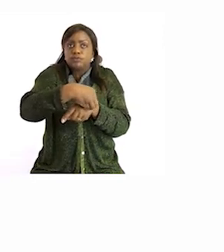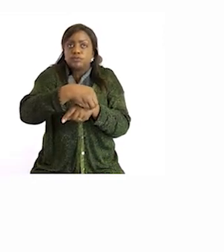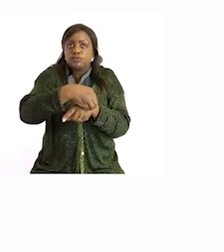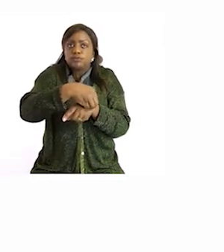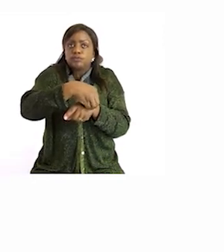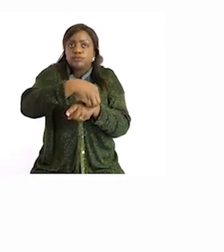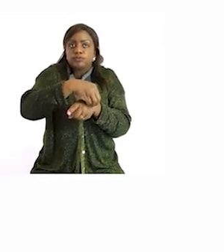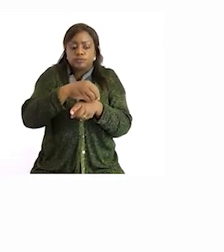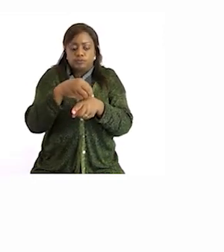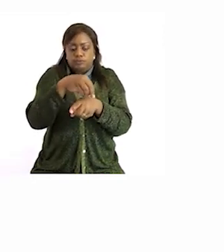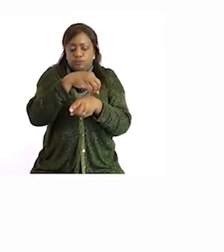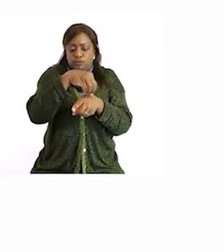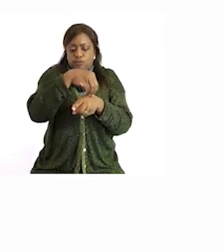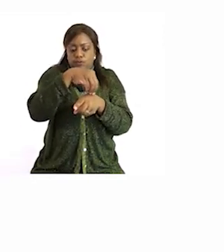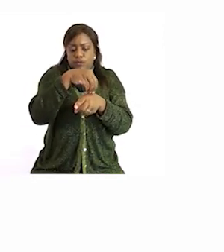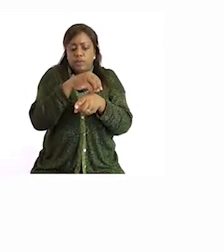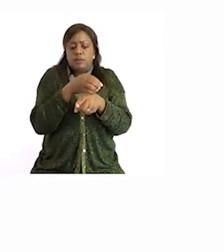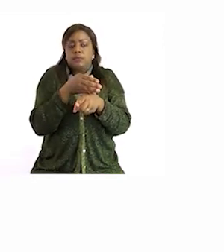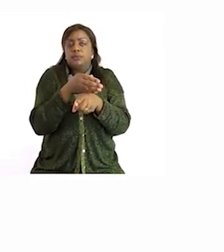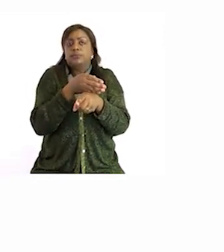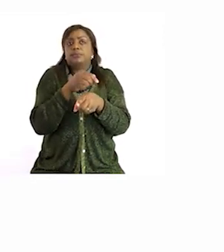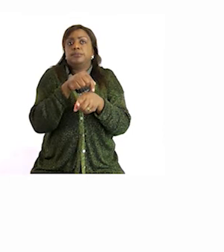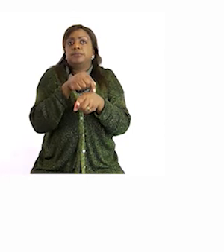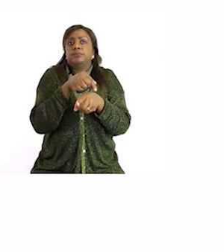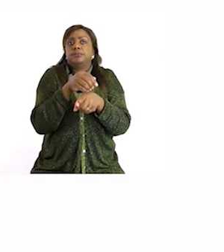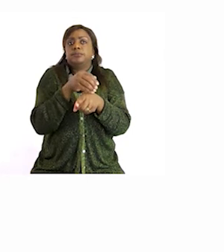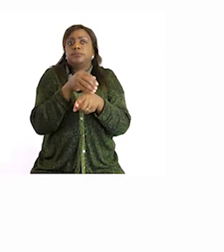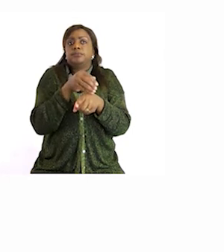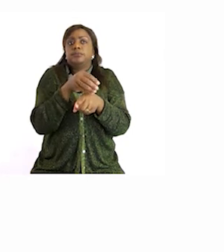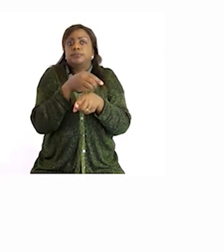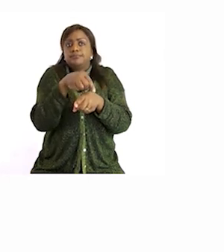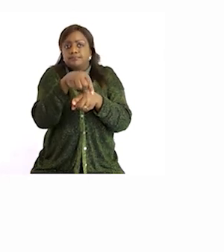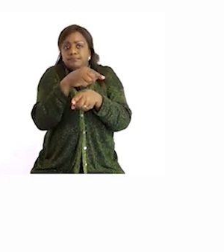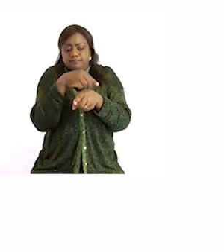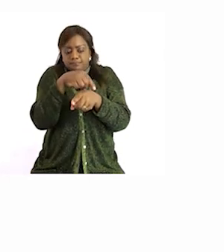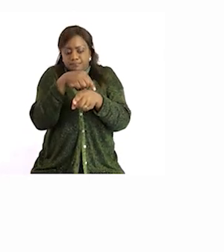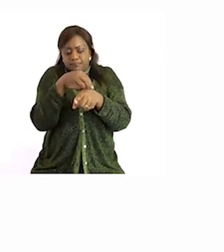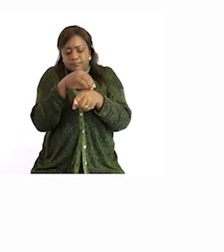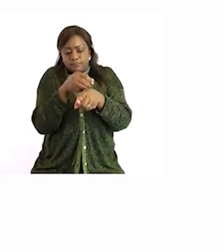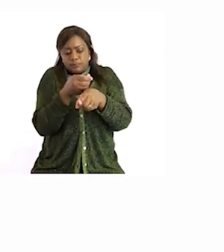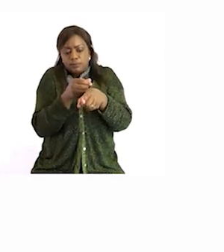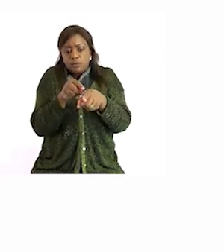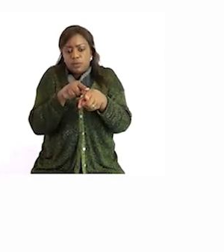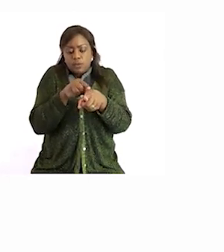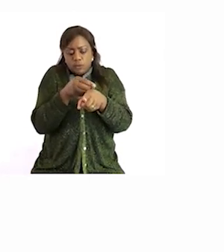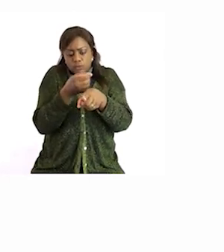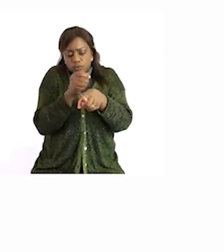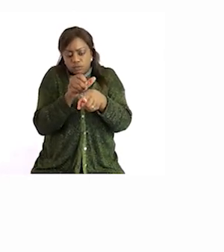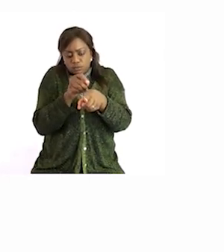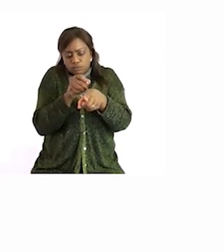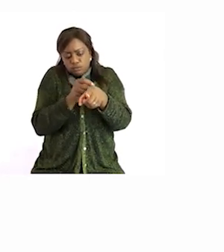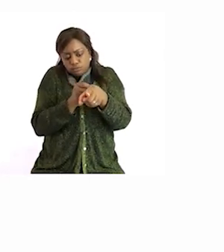to the seminal vessel. And the seminal vessel will then produce seminal fluids